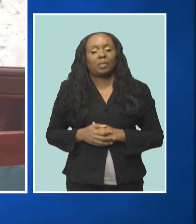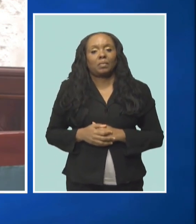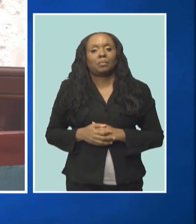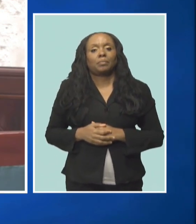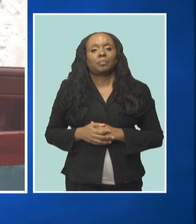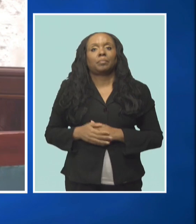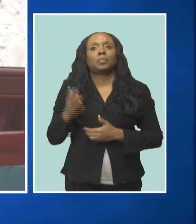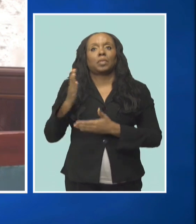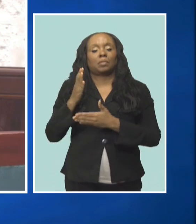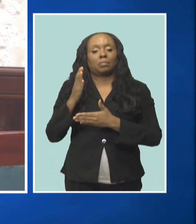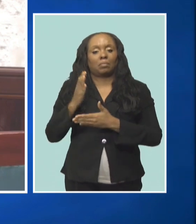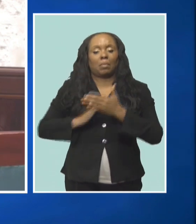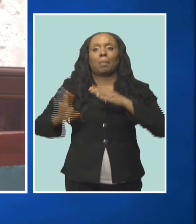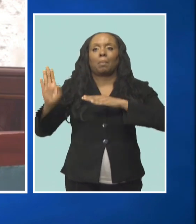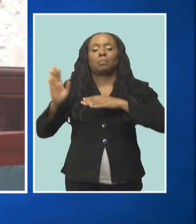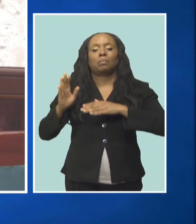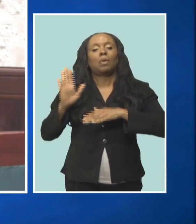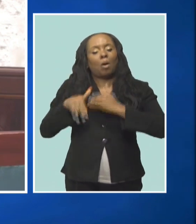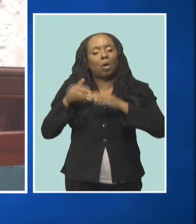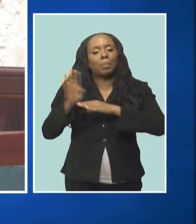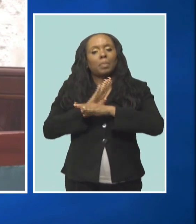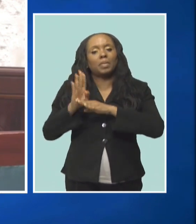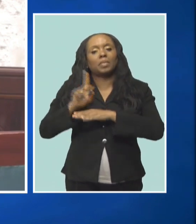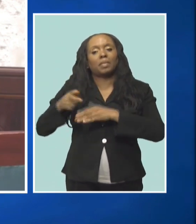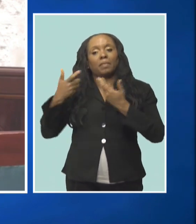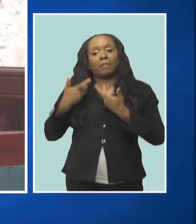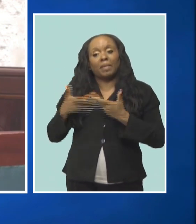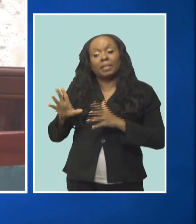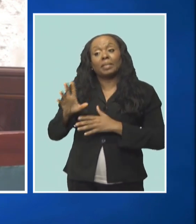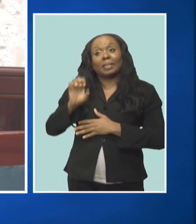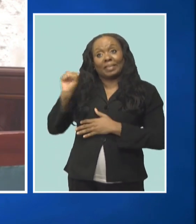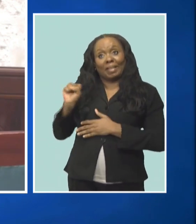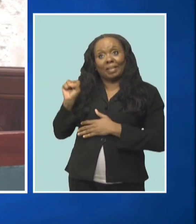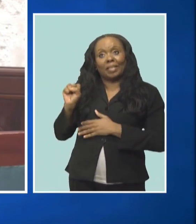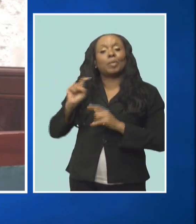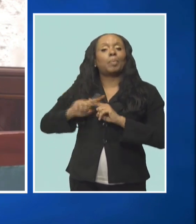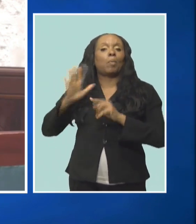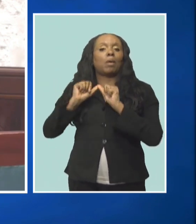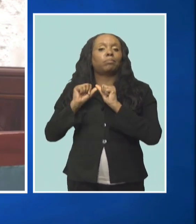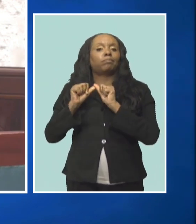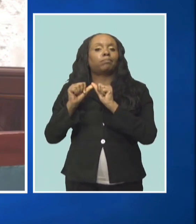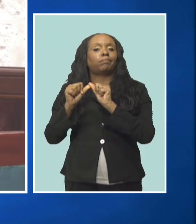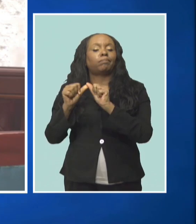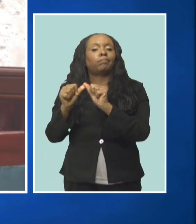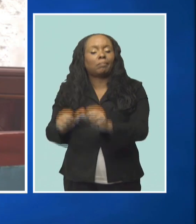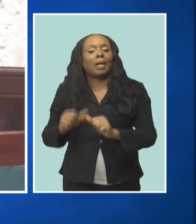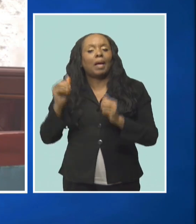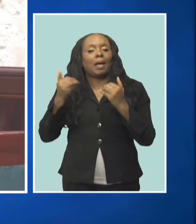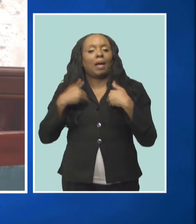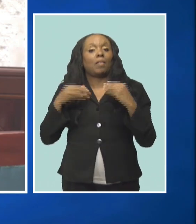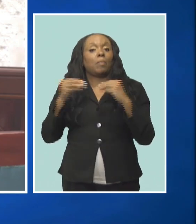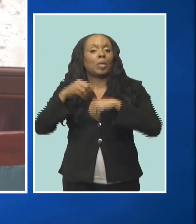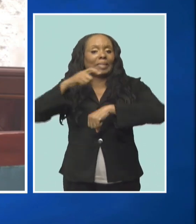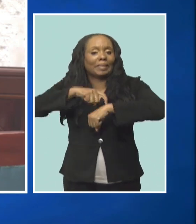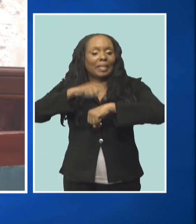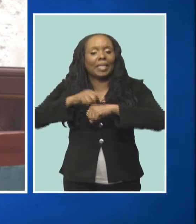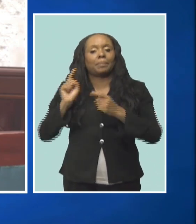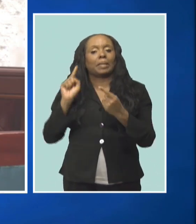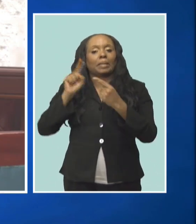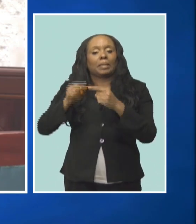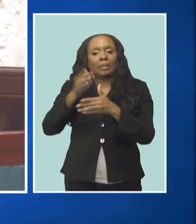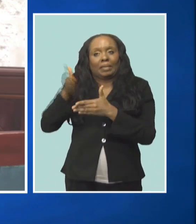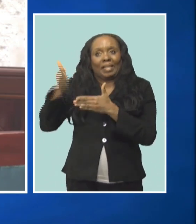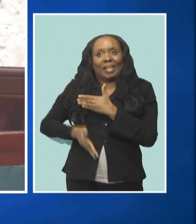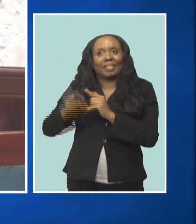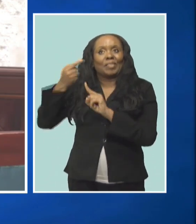originally would be expected to complete their filing by Saturday, that we're extending that deadline from Saturday to the end of the month,